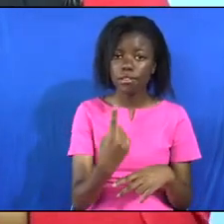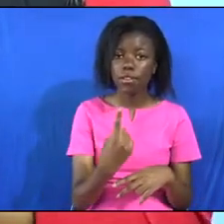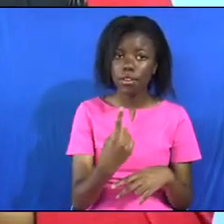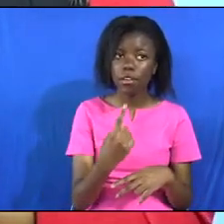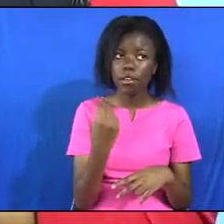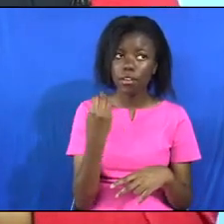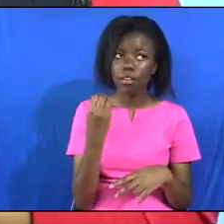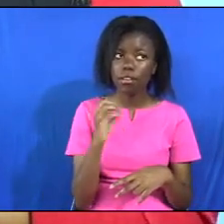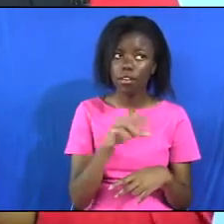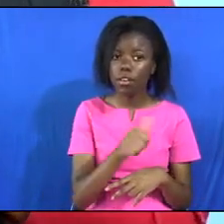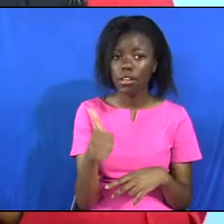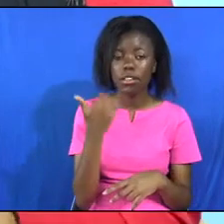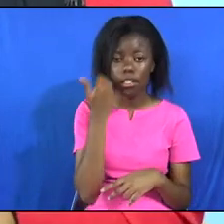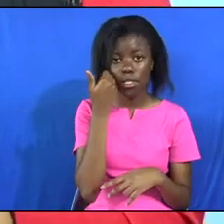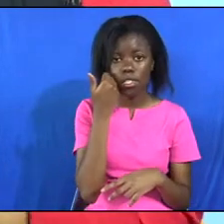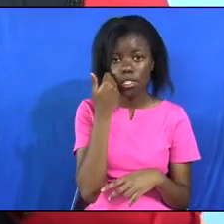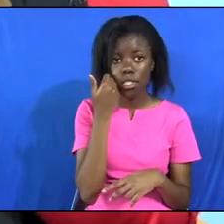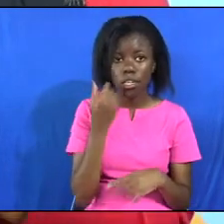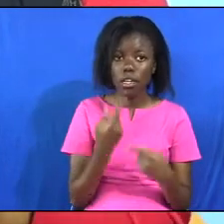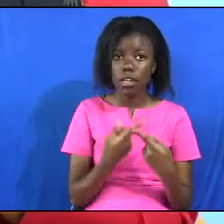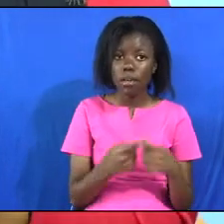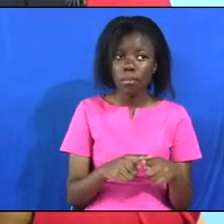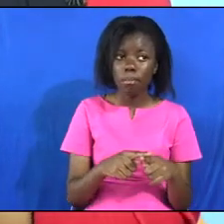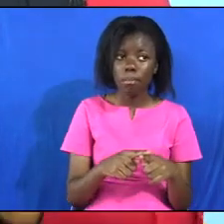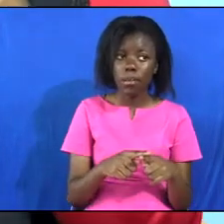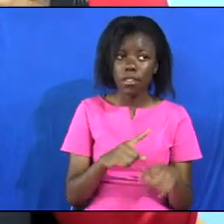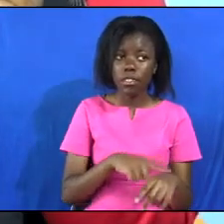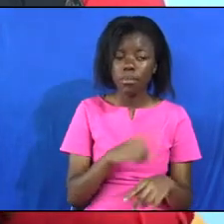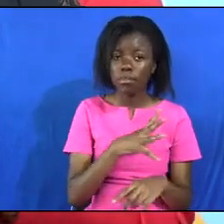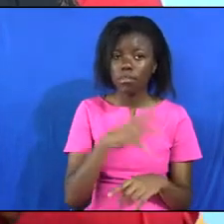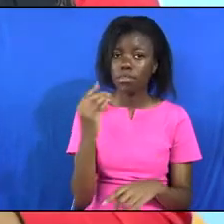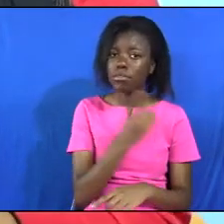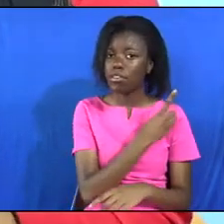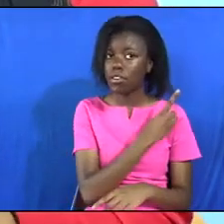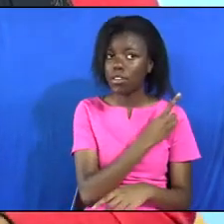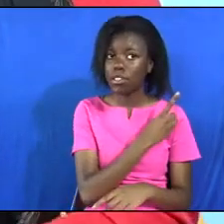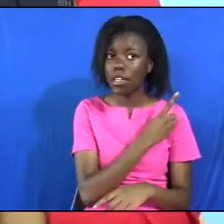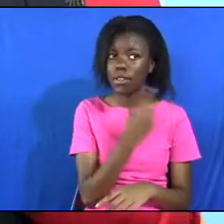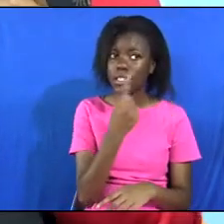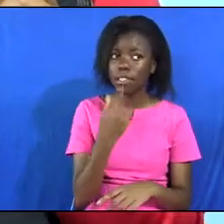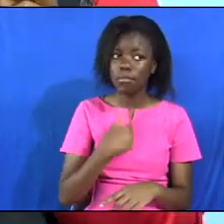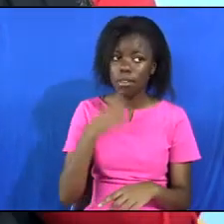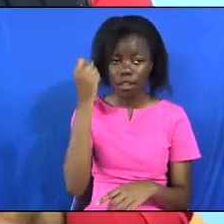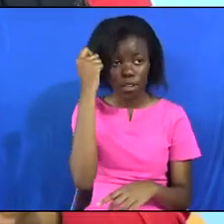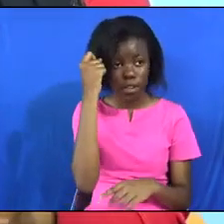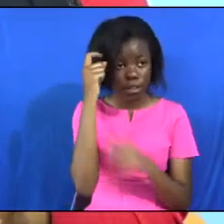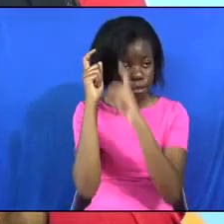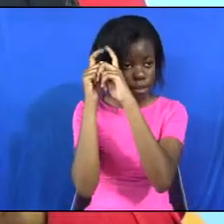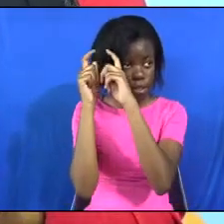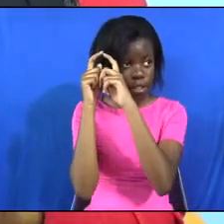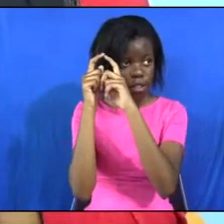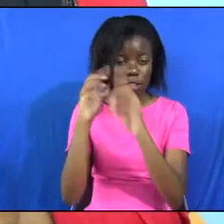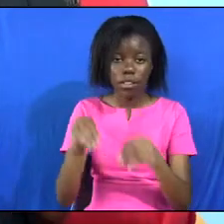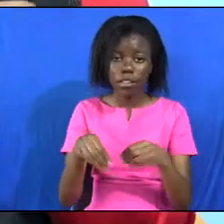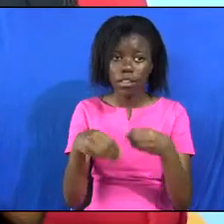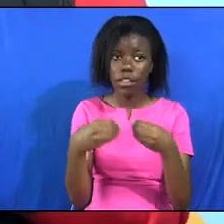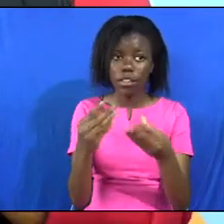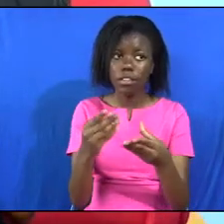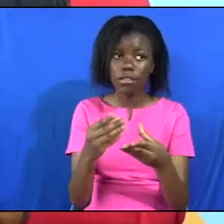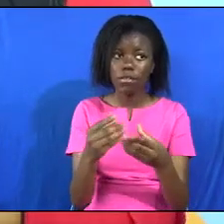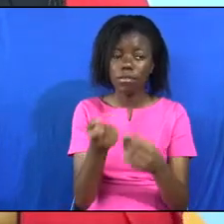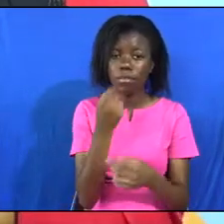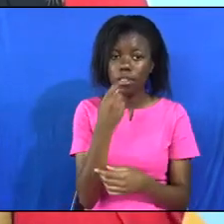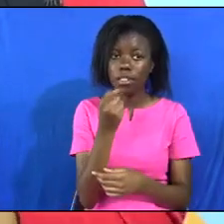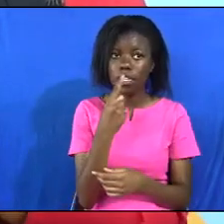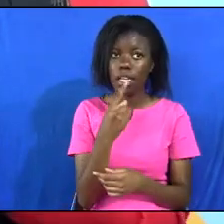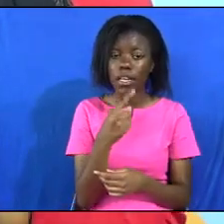other condition. But the doctor, when you go to the doctor and you say, I have a headache, they will give you Panadol. But then they